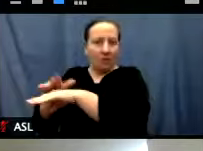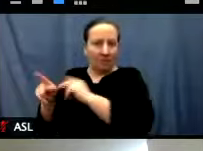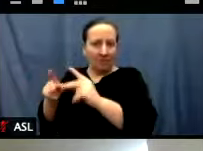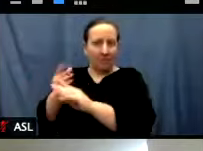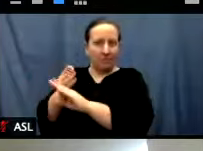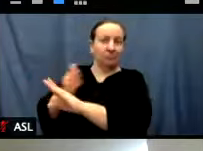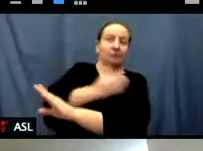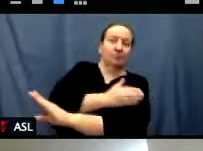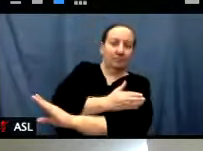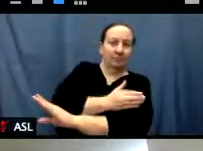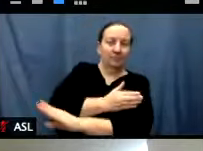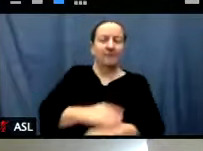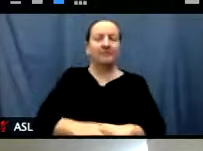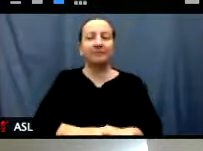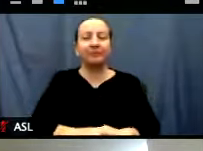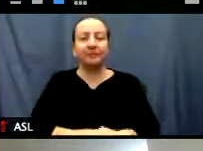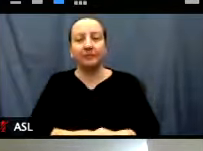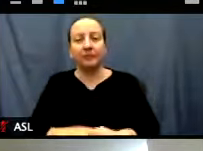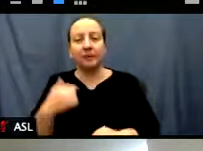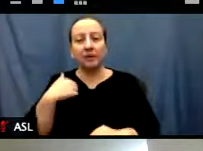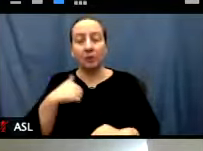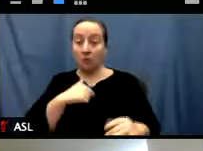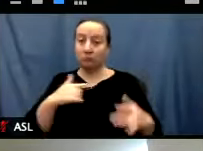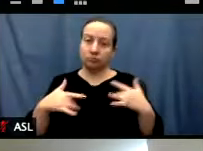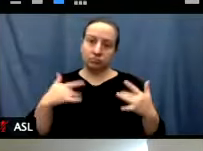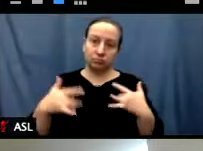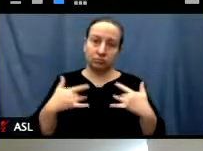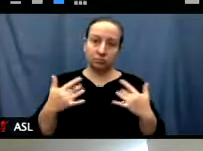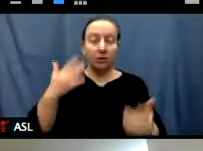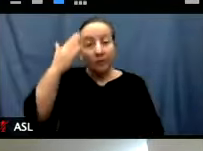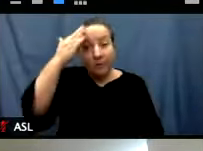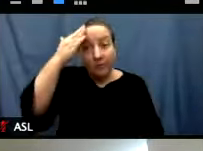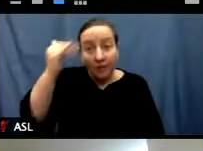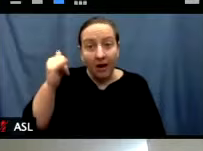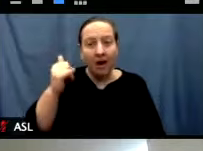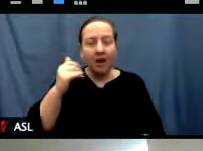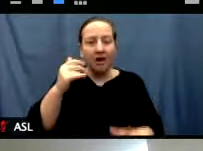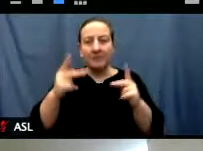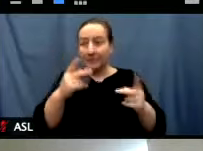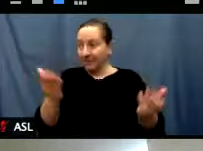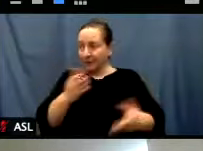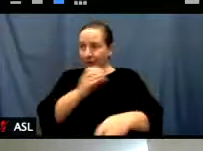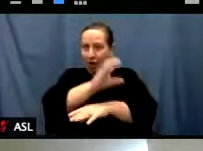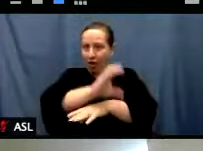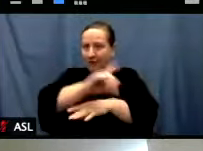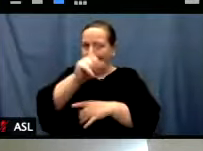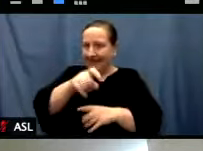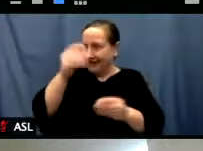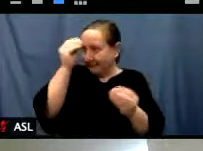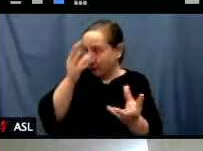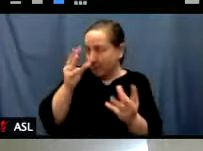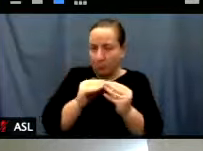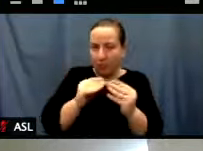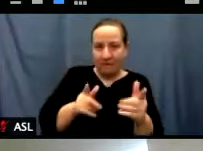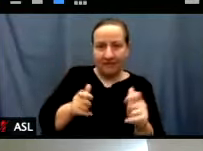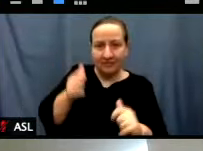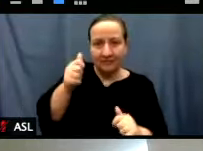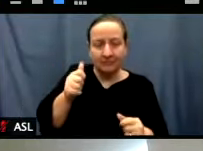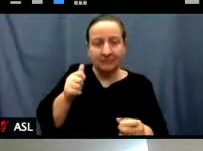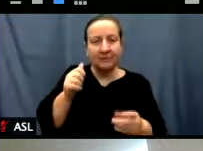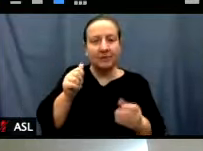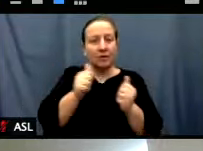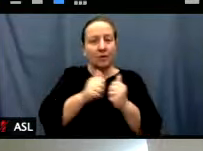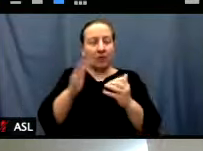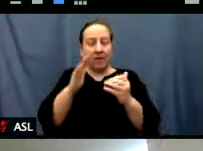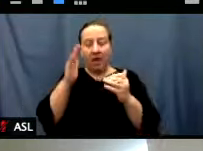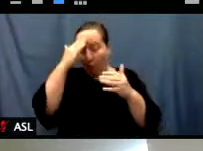We're excited about this because this gets Coloradans the information they need very quickly without overwhelming our public